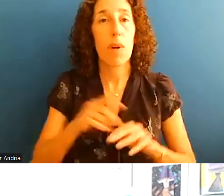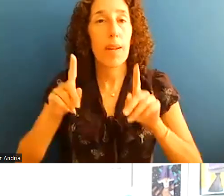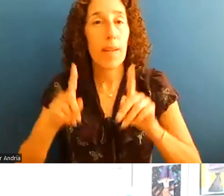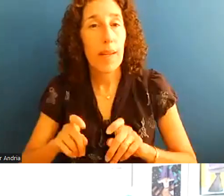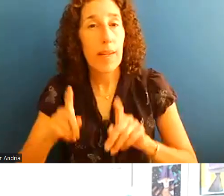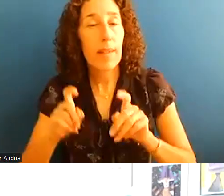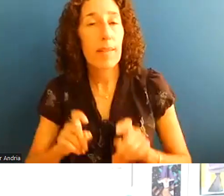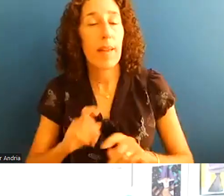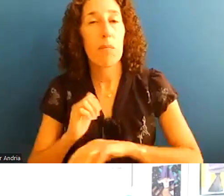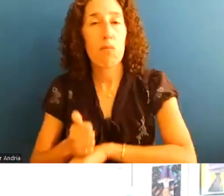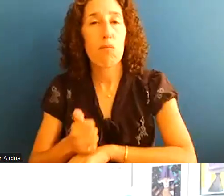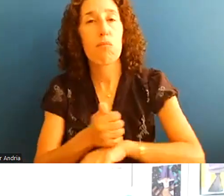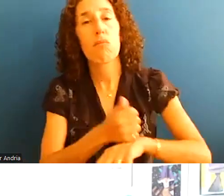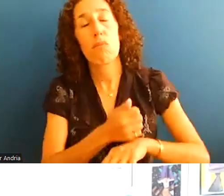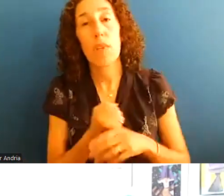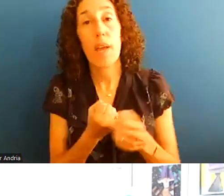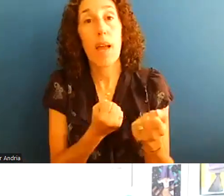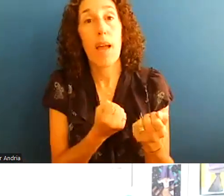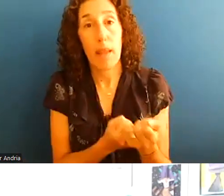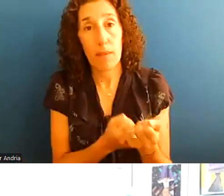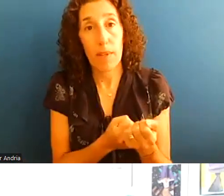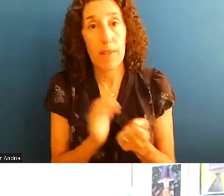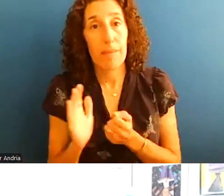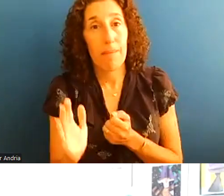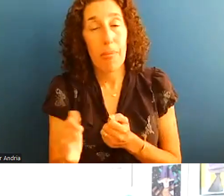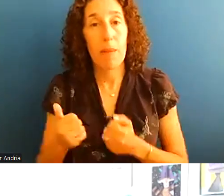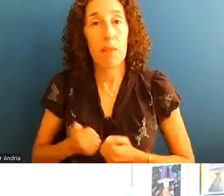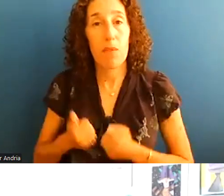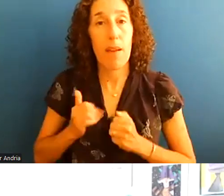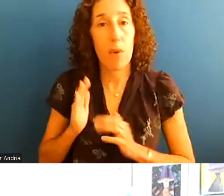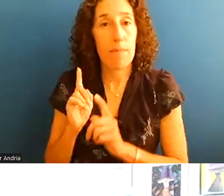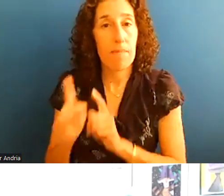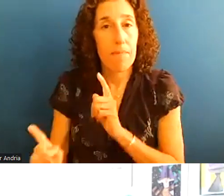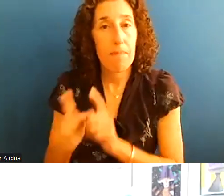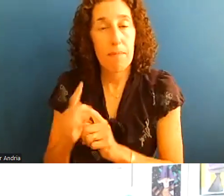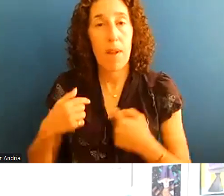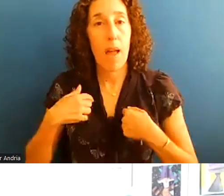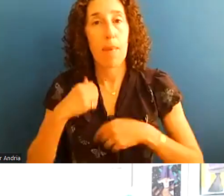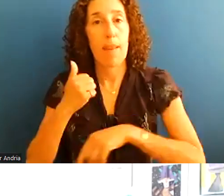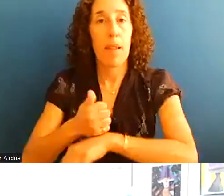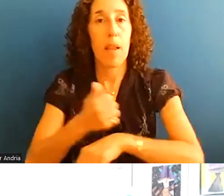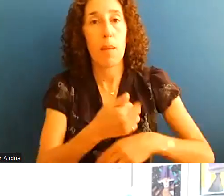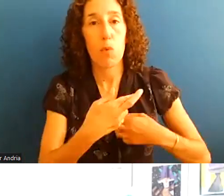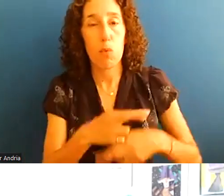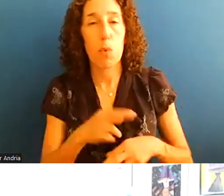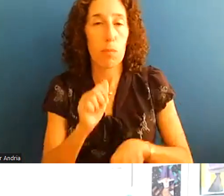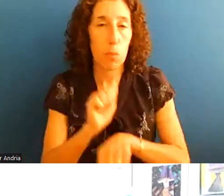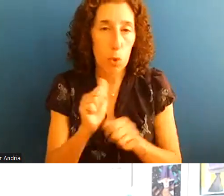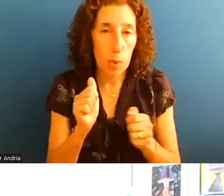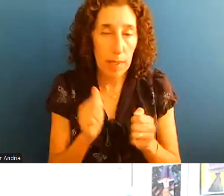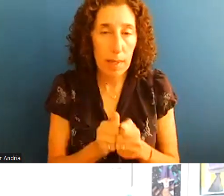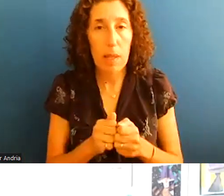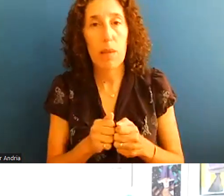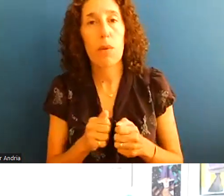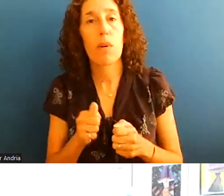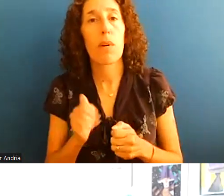information, and the advocate's really building that relationship. So they're giving me crucial information before the exam even starts, like, hey, I think we have some social issue